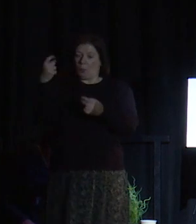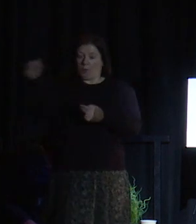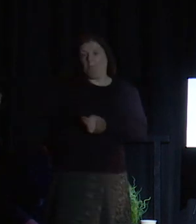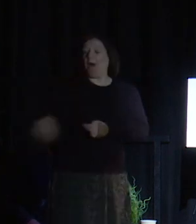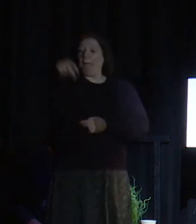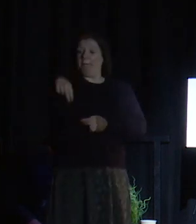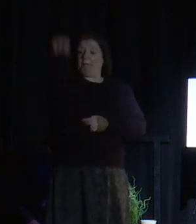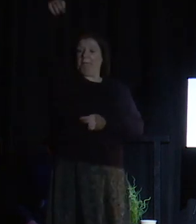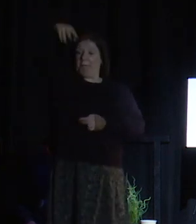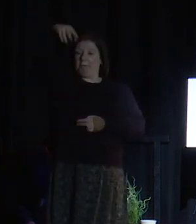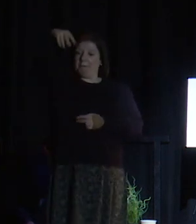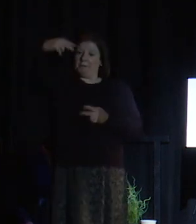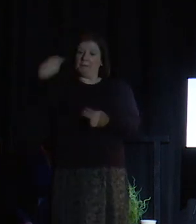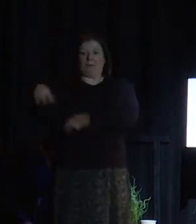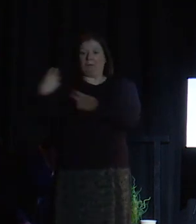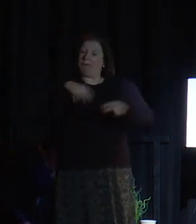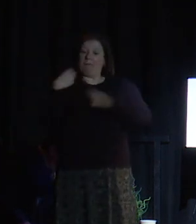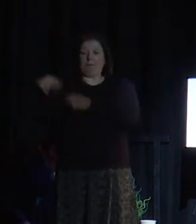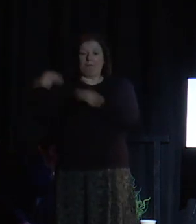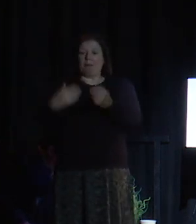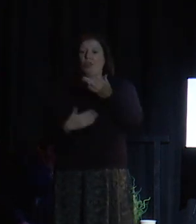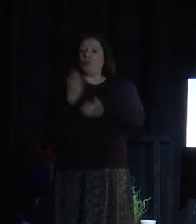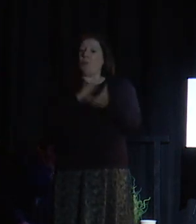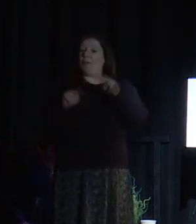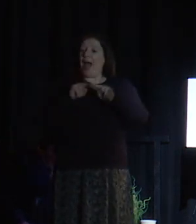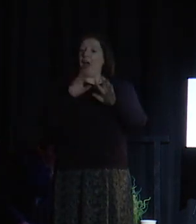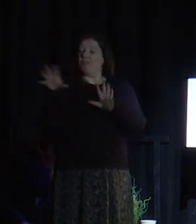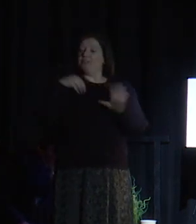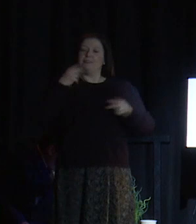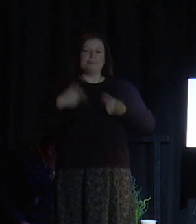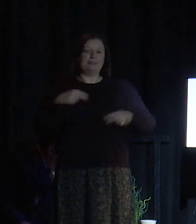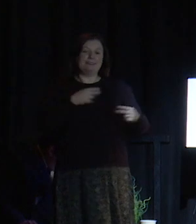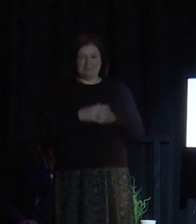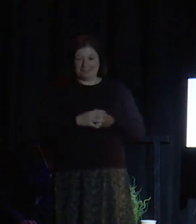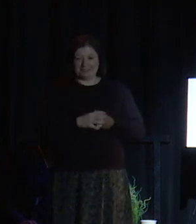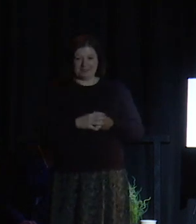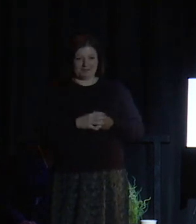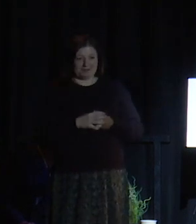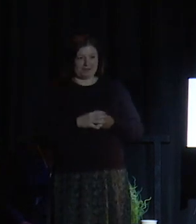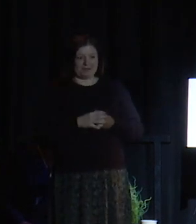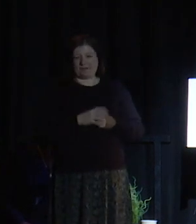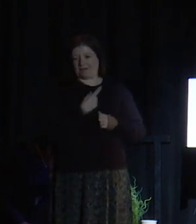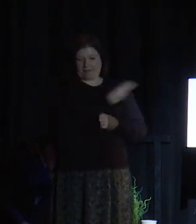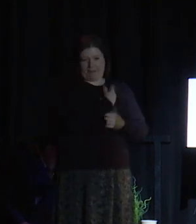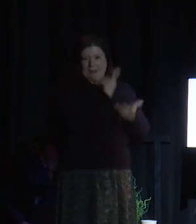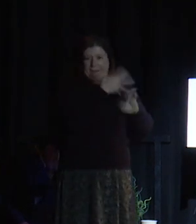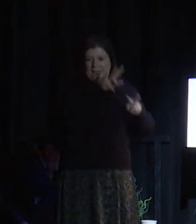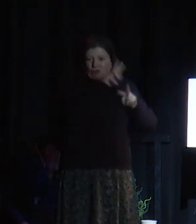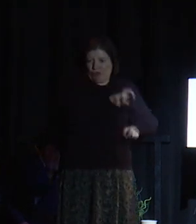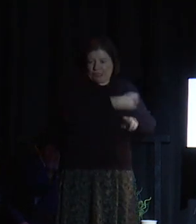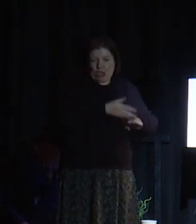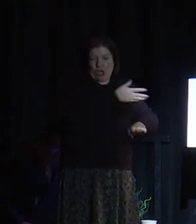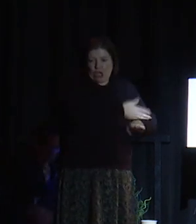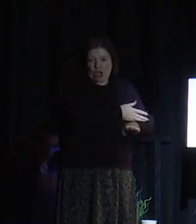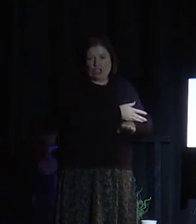a spotlight, interpreting the physicality of the new parent. All of our work involves extensive research periods, so